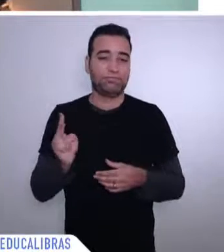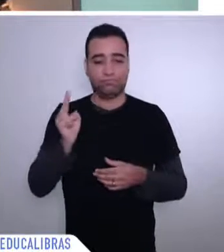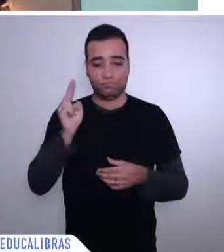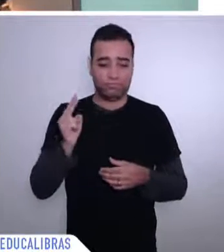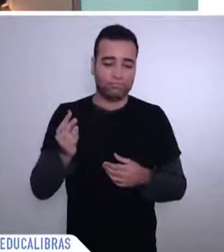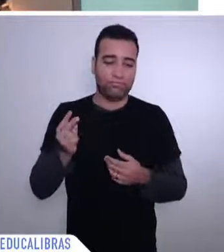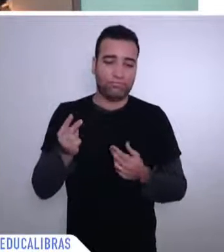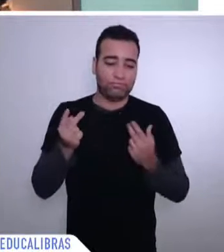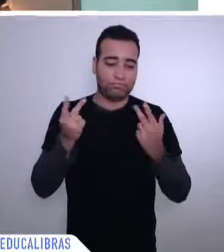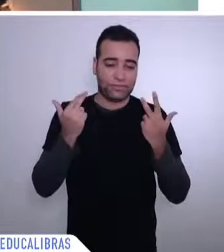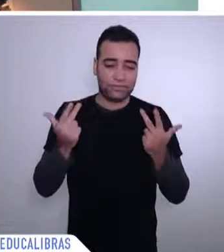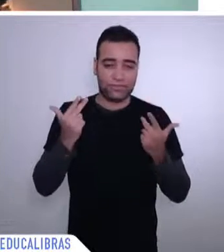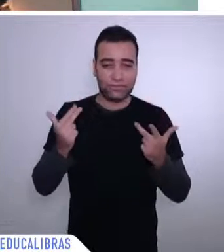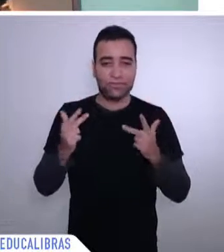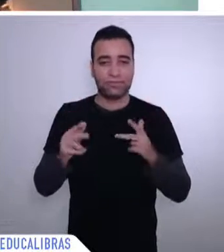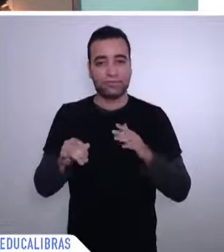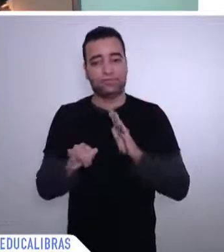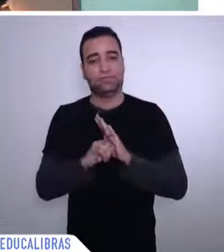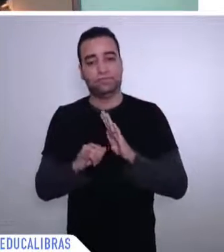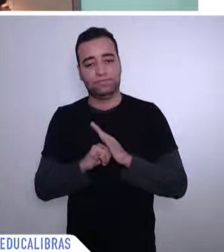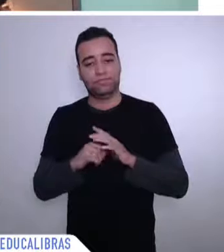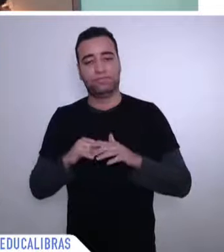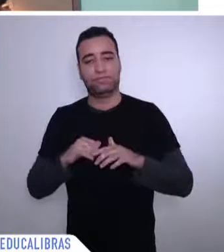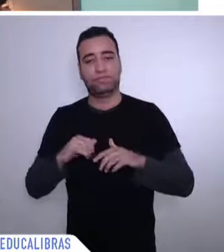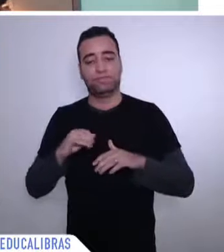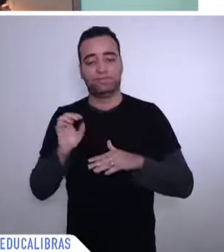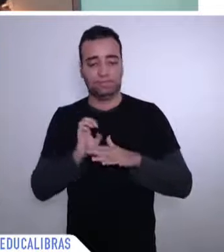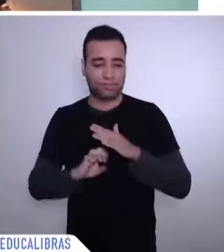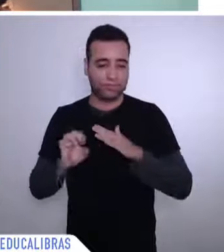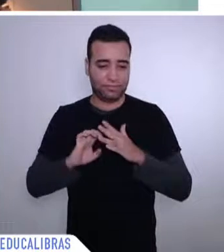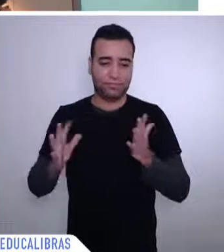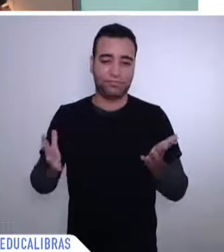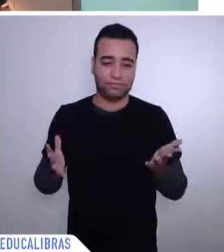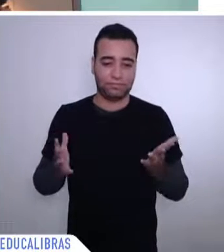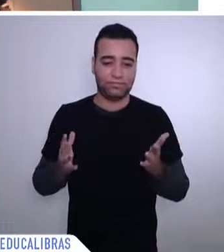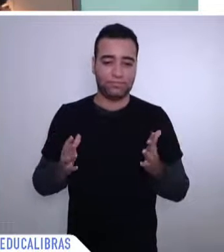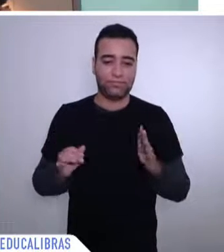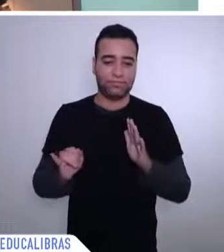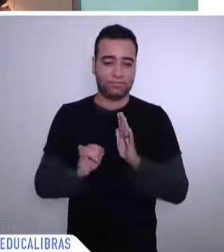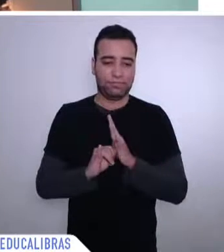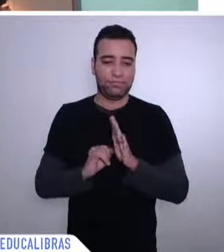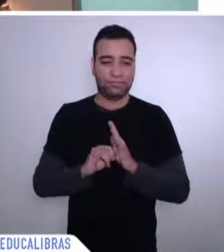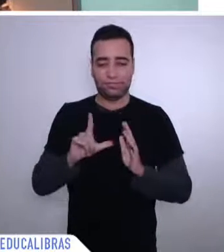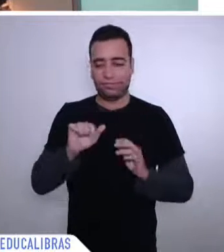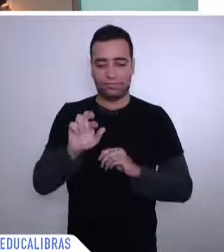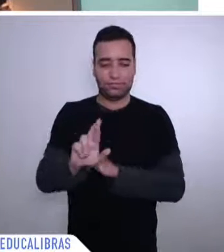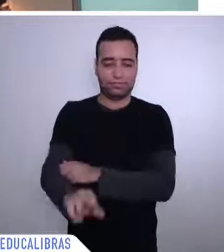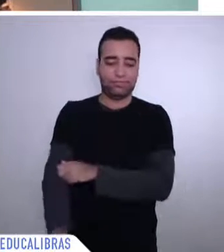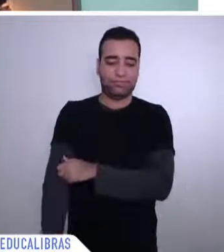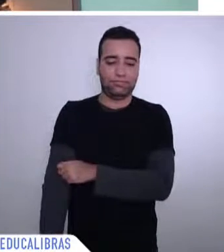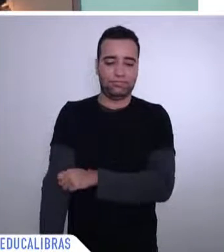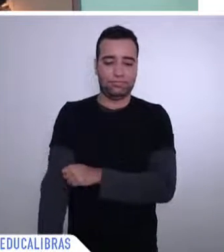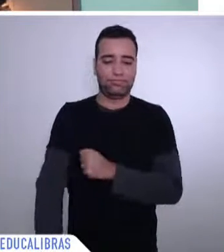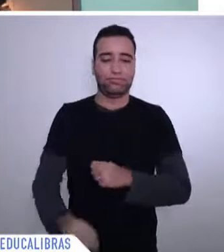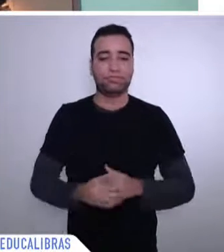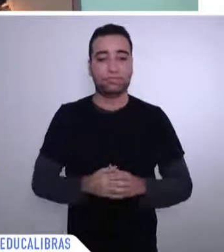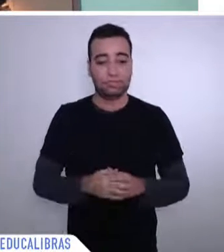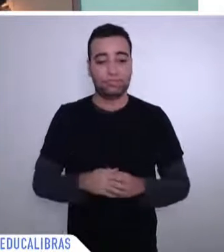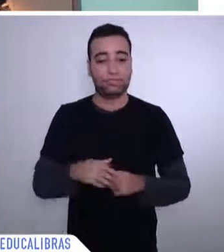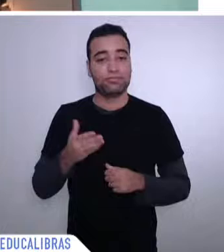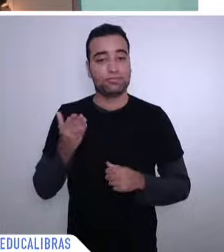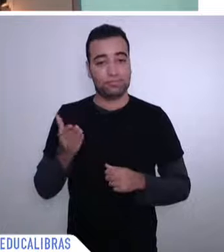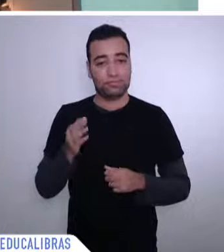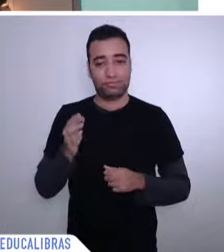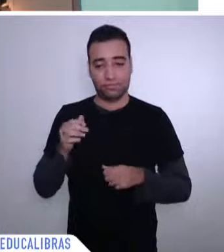and creation of common values and the identity of a company or